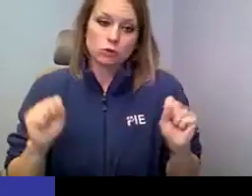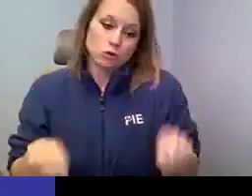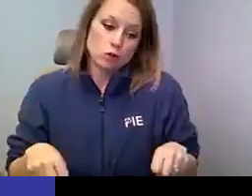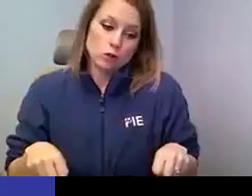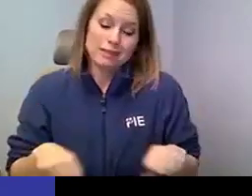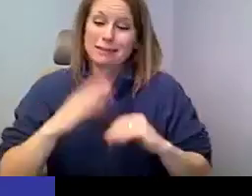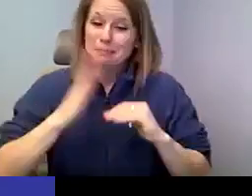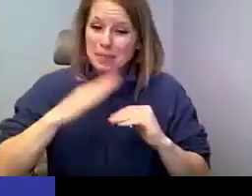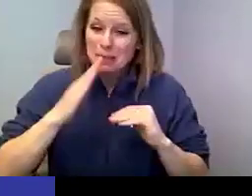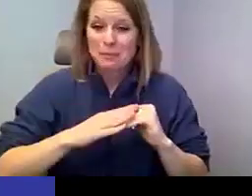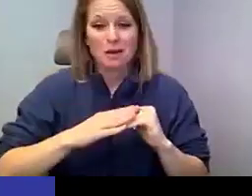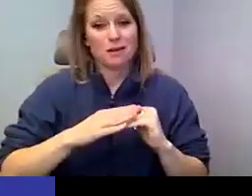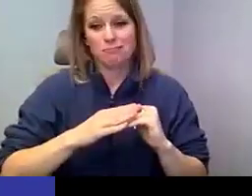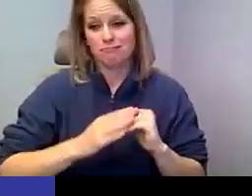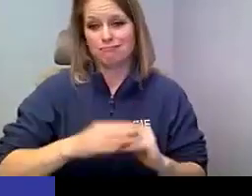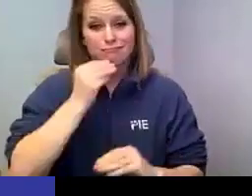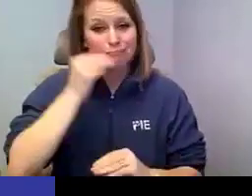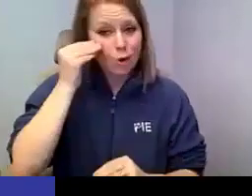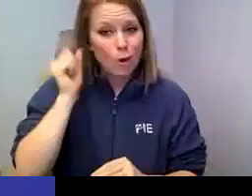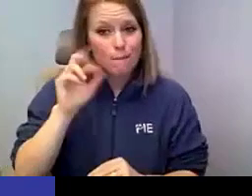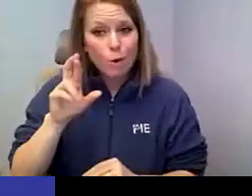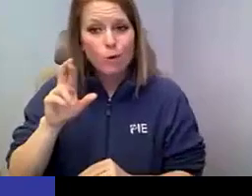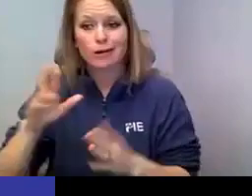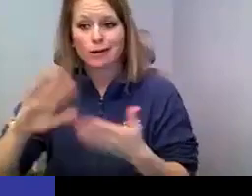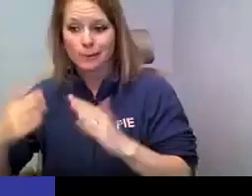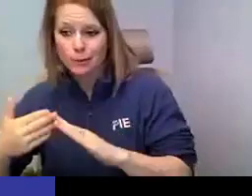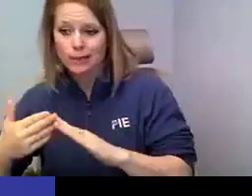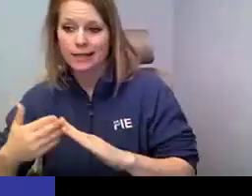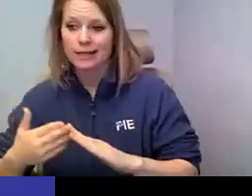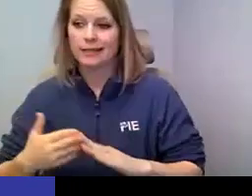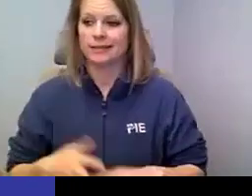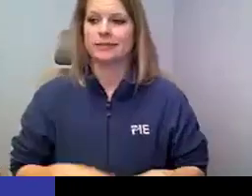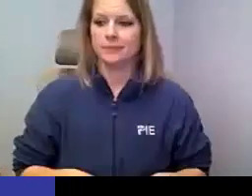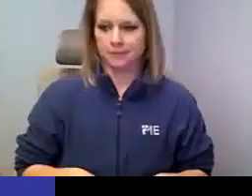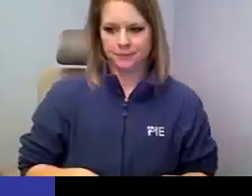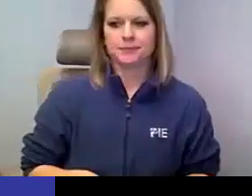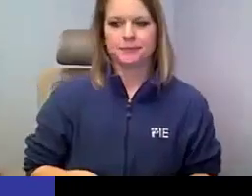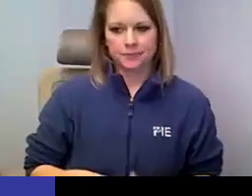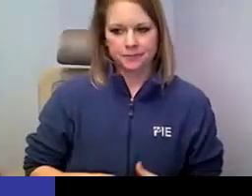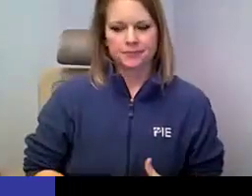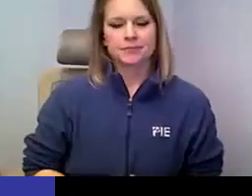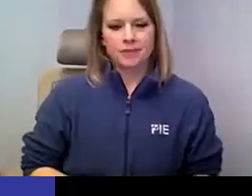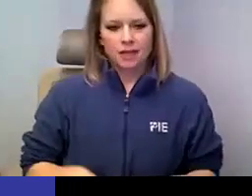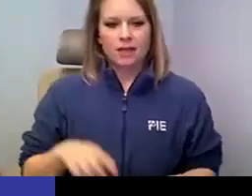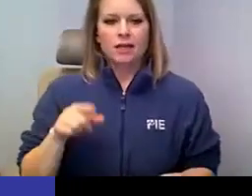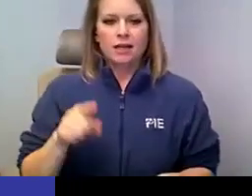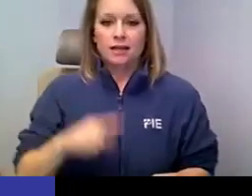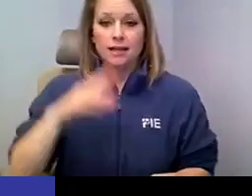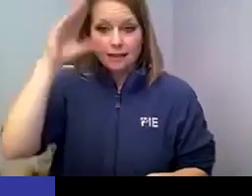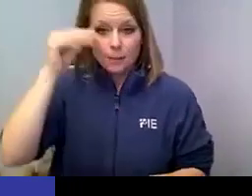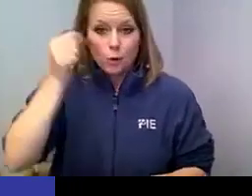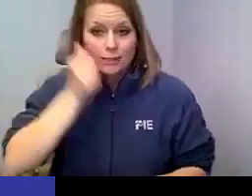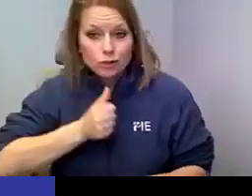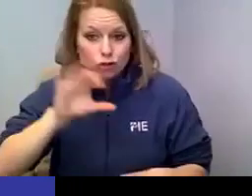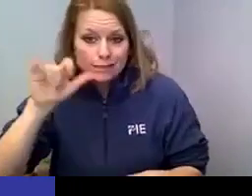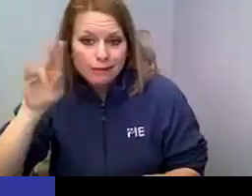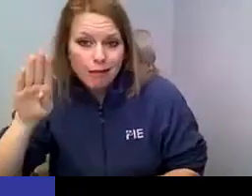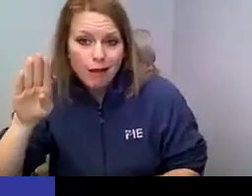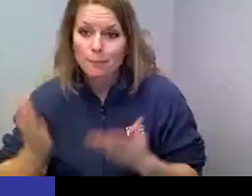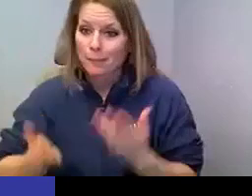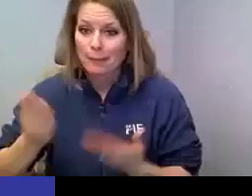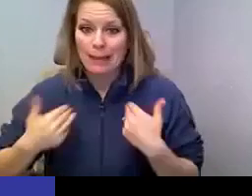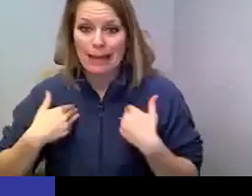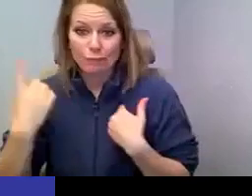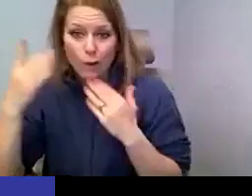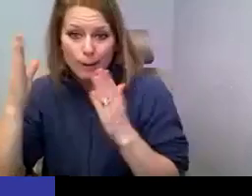is there a Boys and Girls Club counselor that spends a lot of time with the student? Do they have a soccer coach